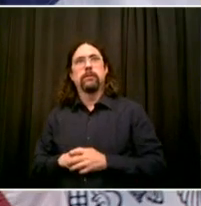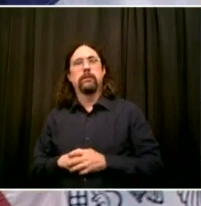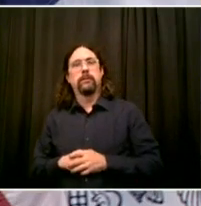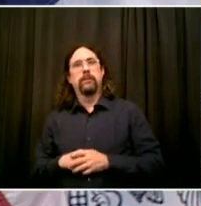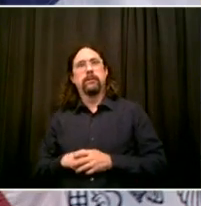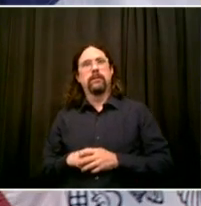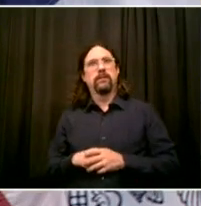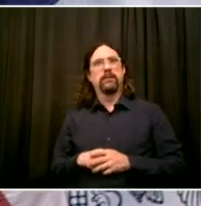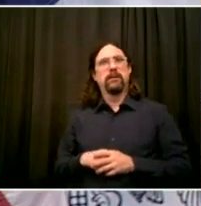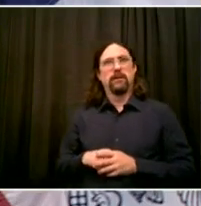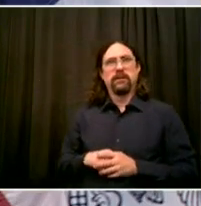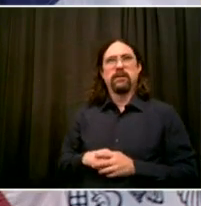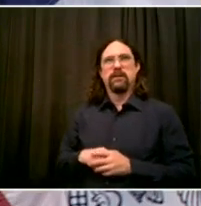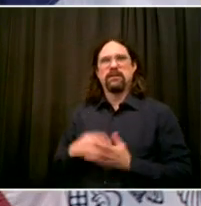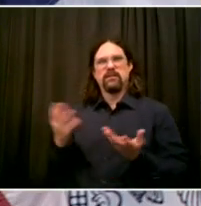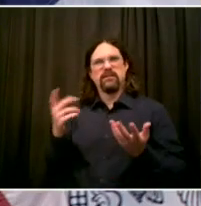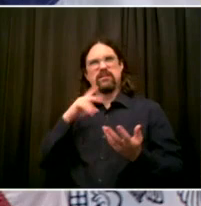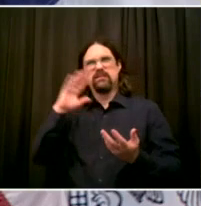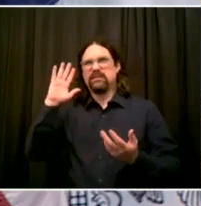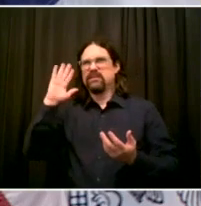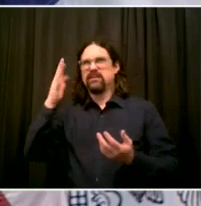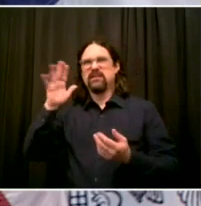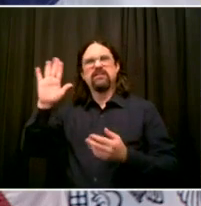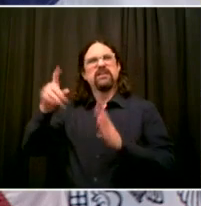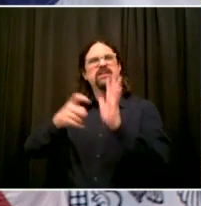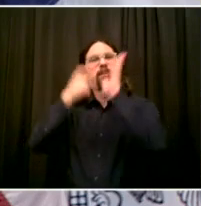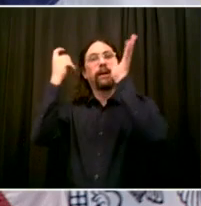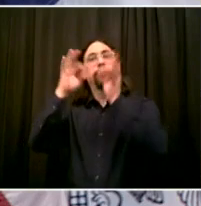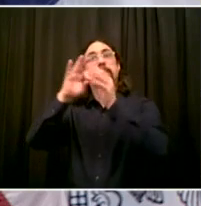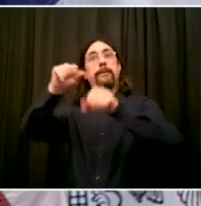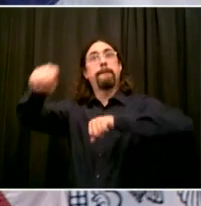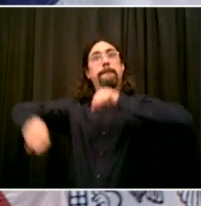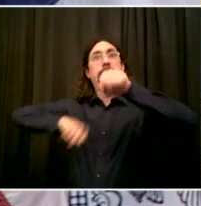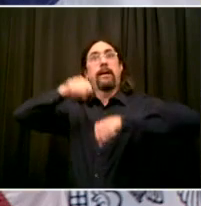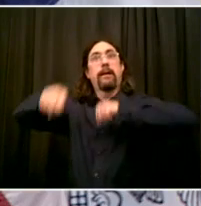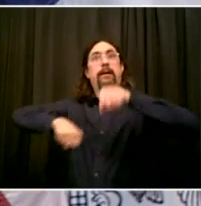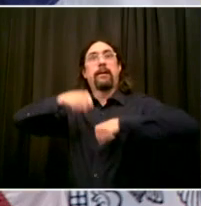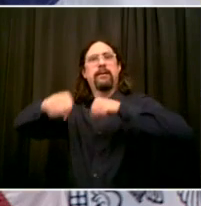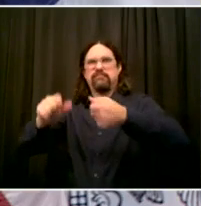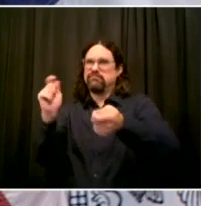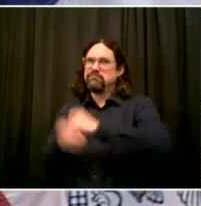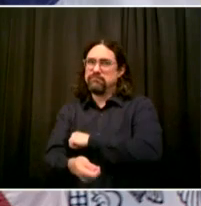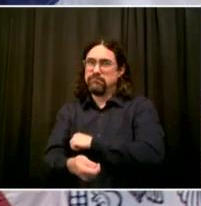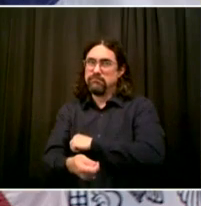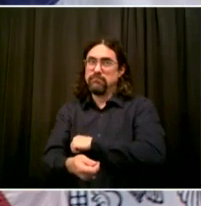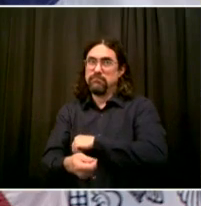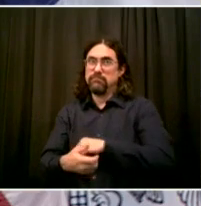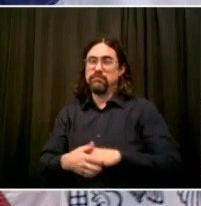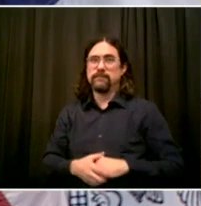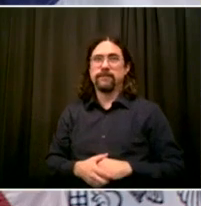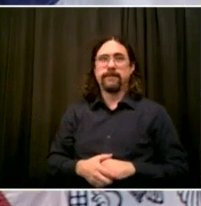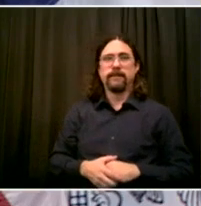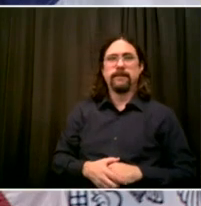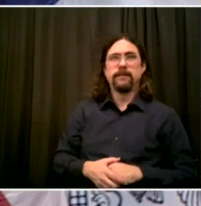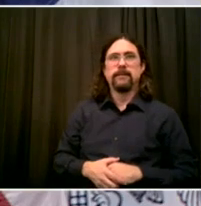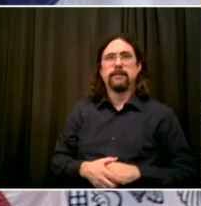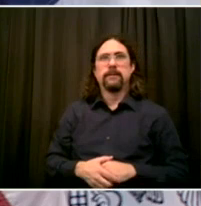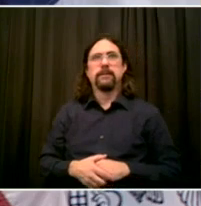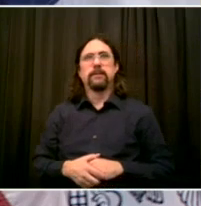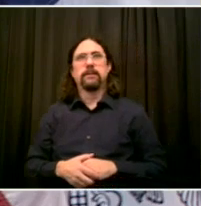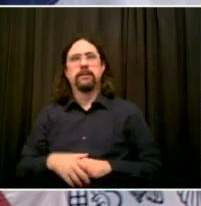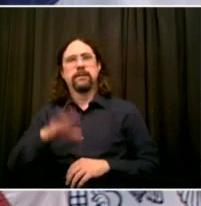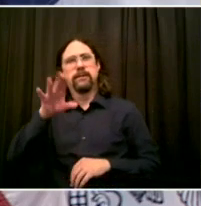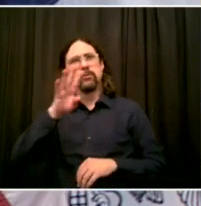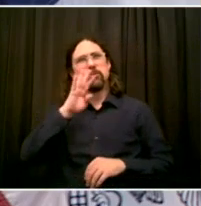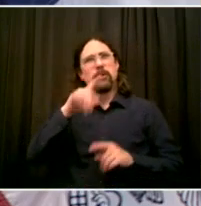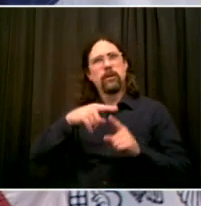can interact with their communities, and also getting cops out of bike and bus lanes. Do you have a comment on the group's assertion that the NYPD is